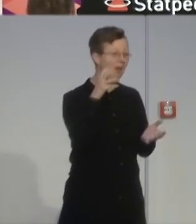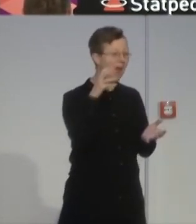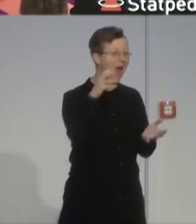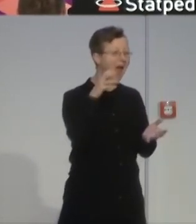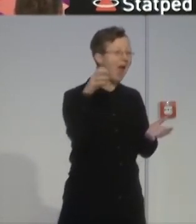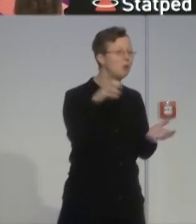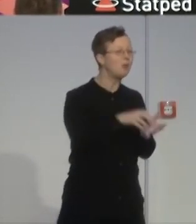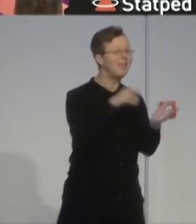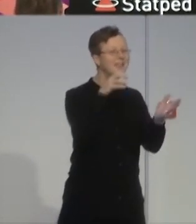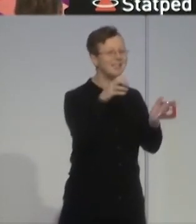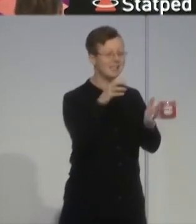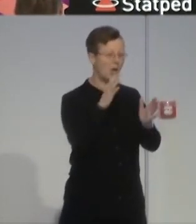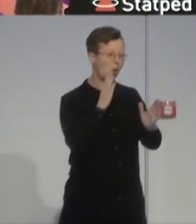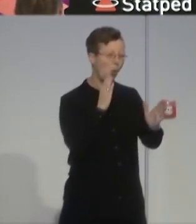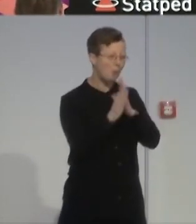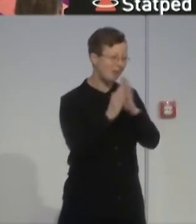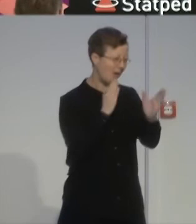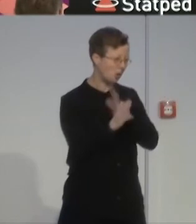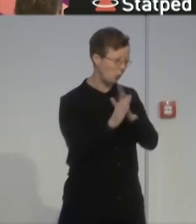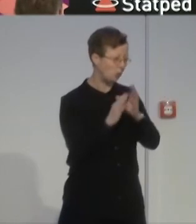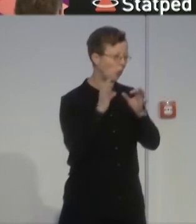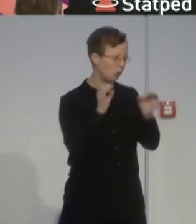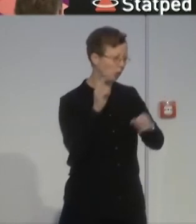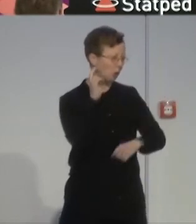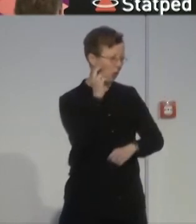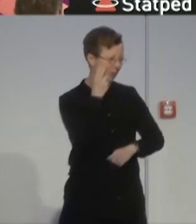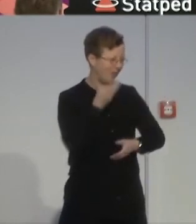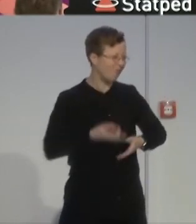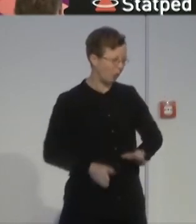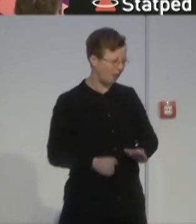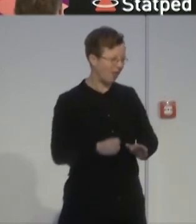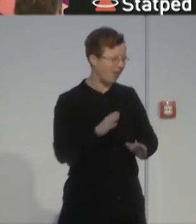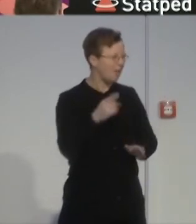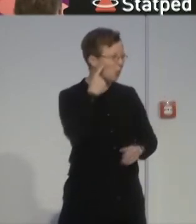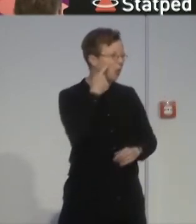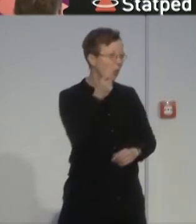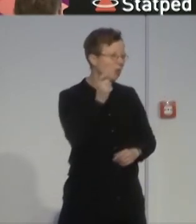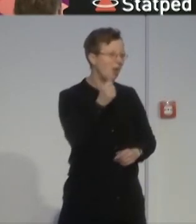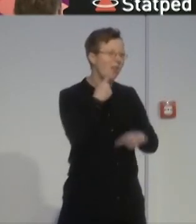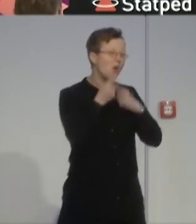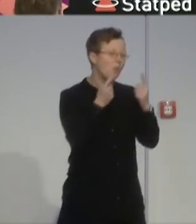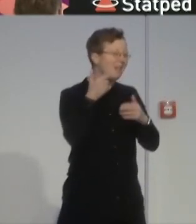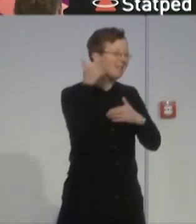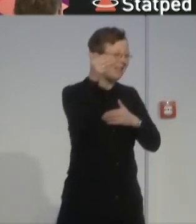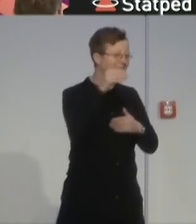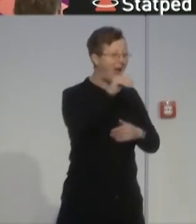communication of the congenitally deafblind, because I think it will be mentioned later.